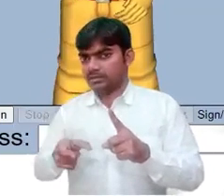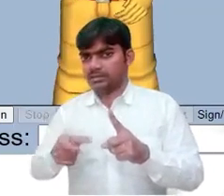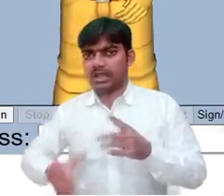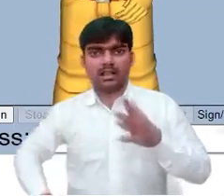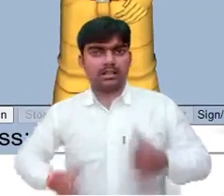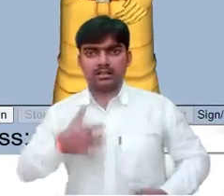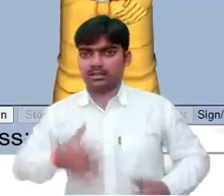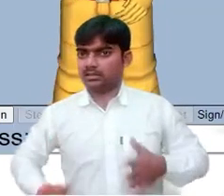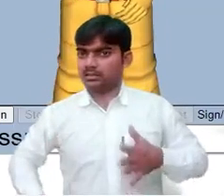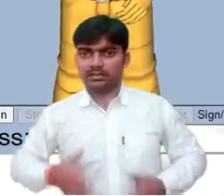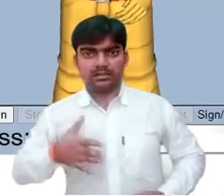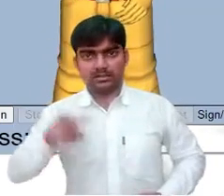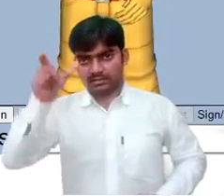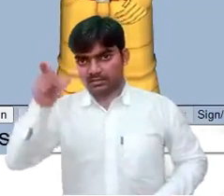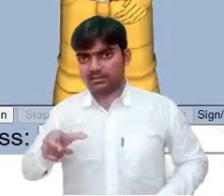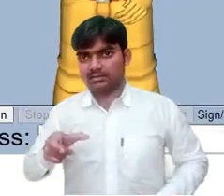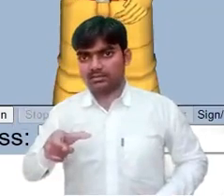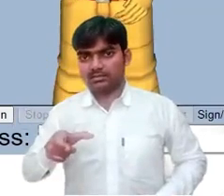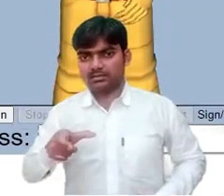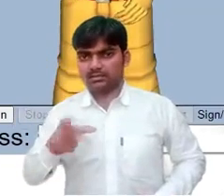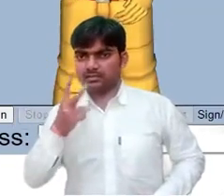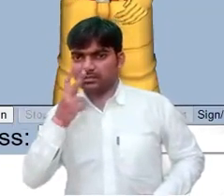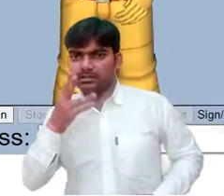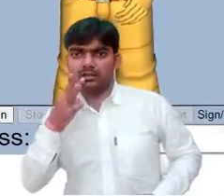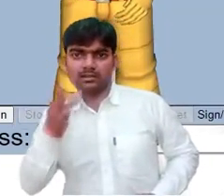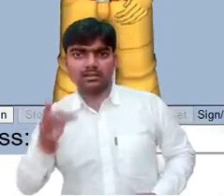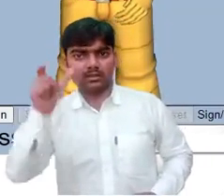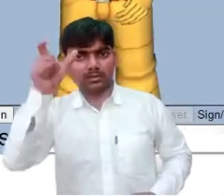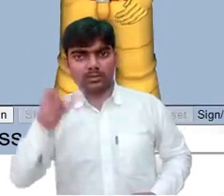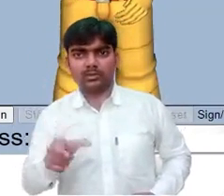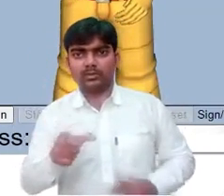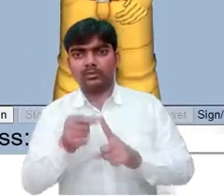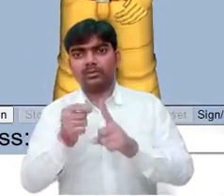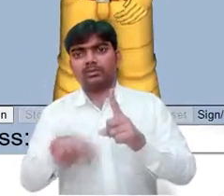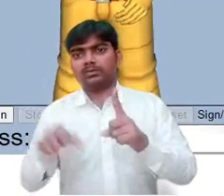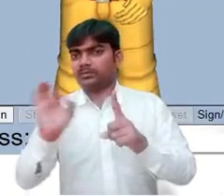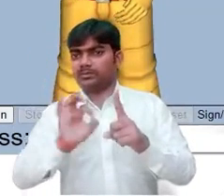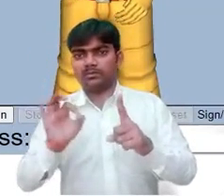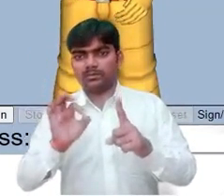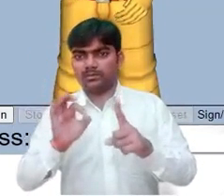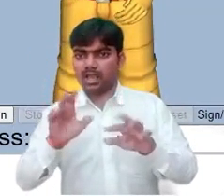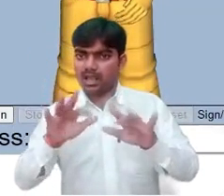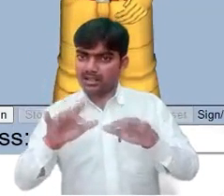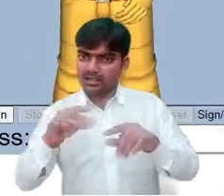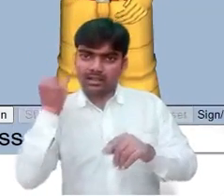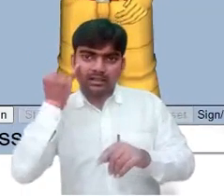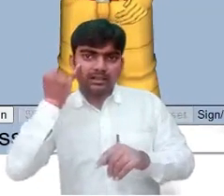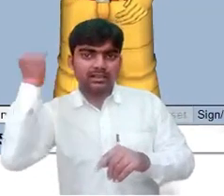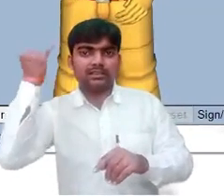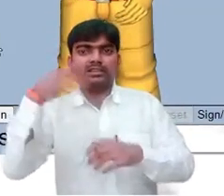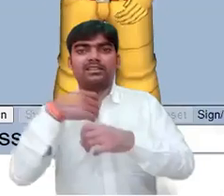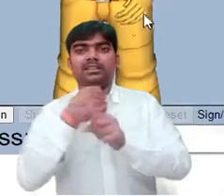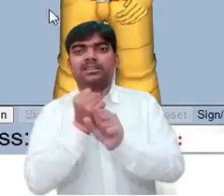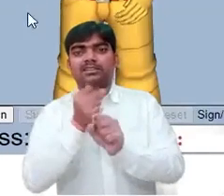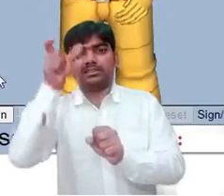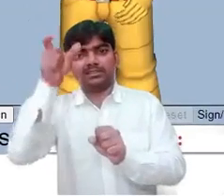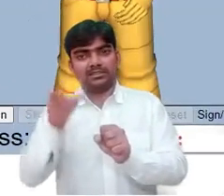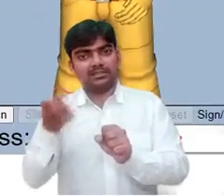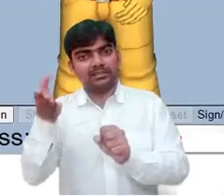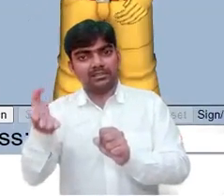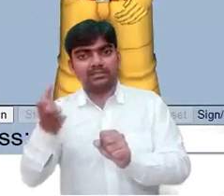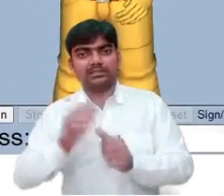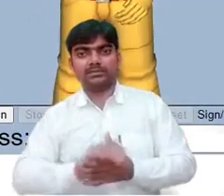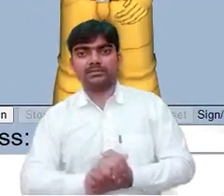these avatar can be of different looks. So here we have 5 different avatars in this project. This one